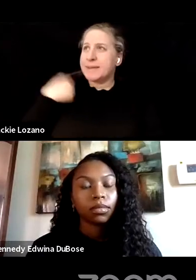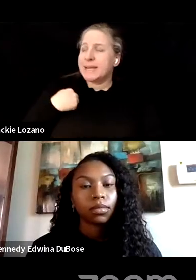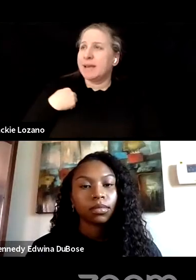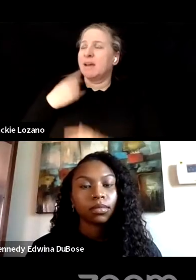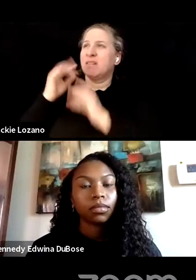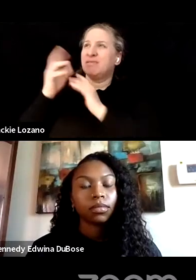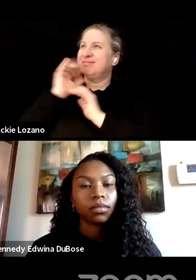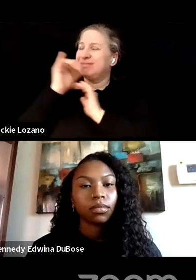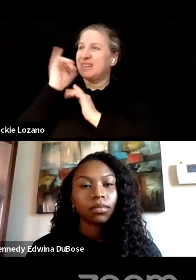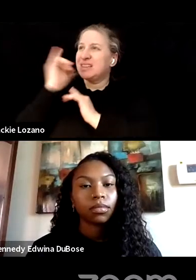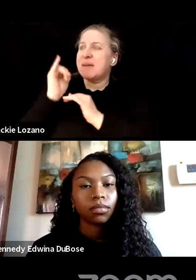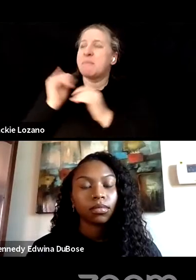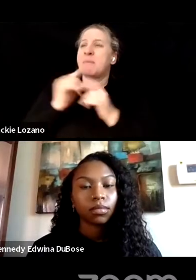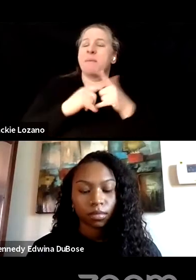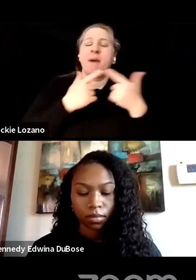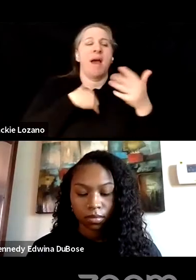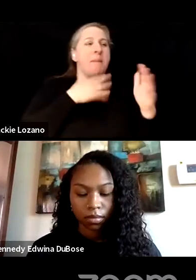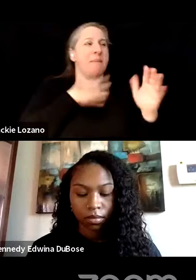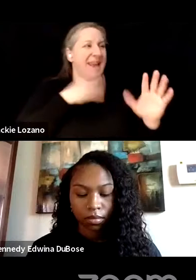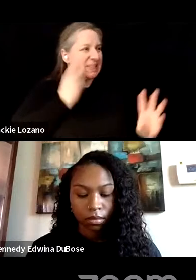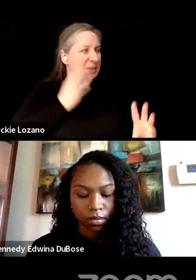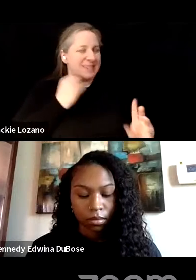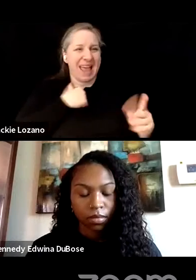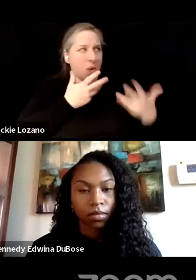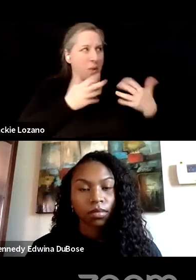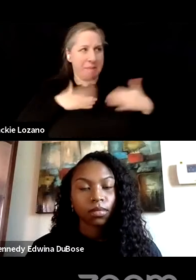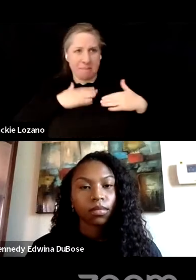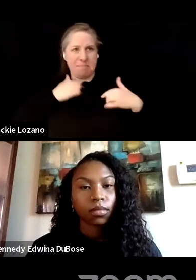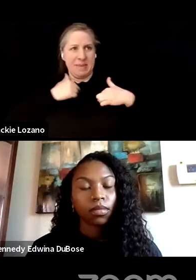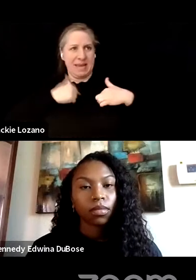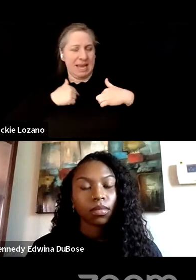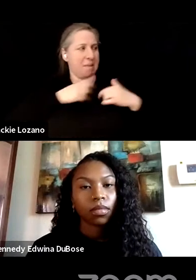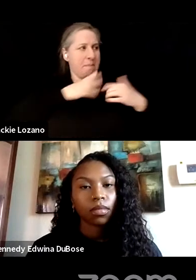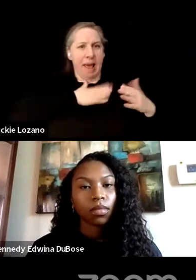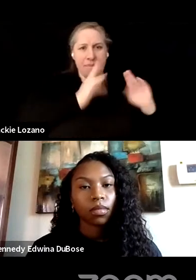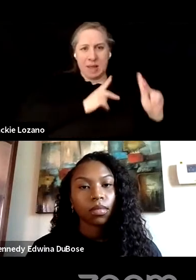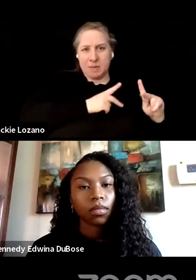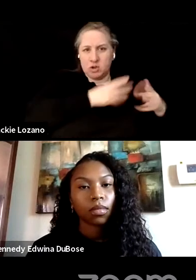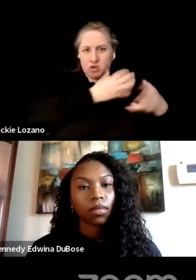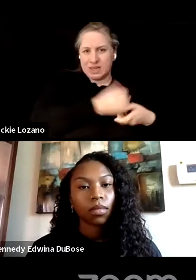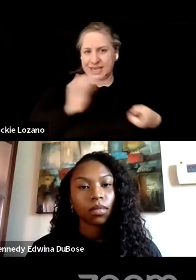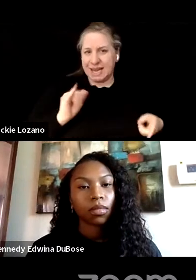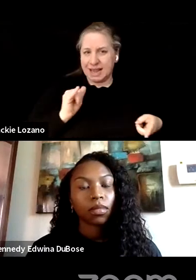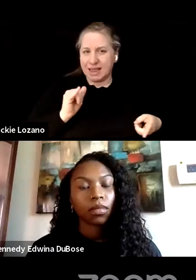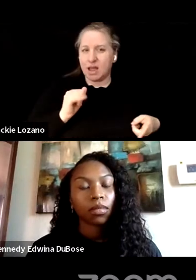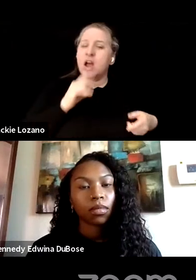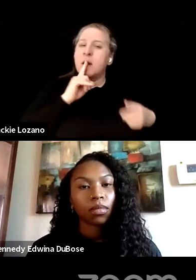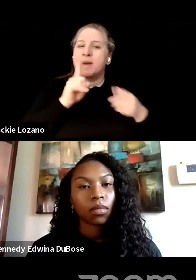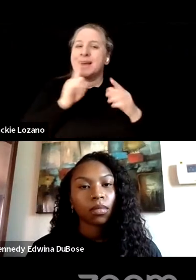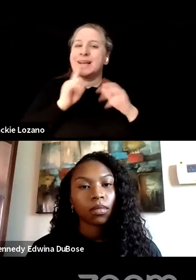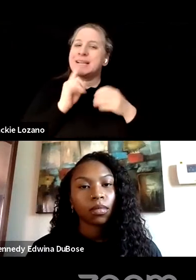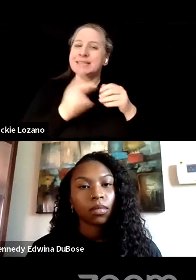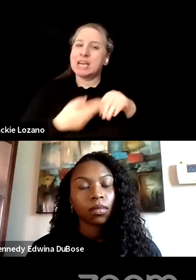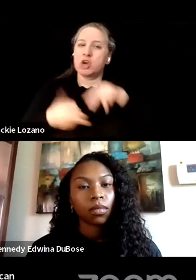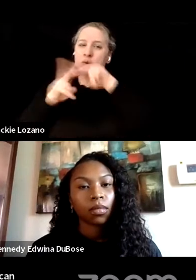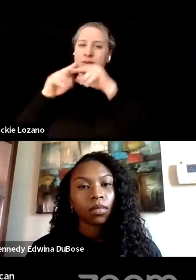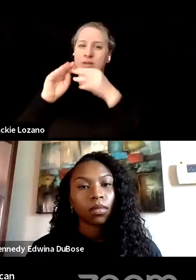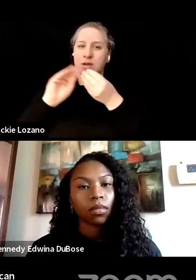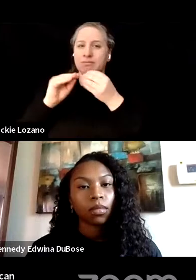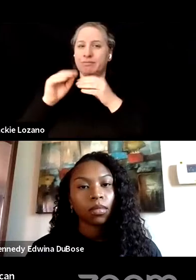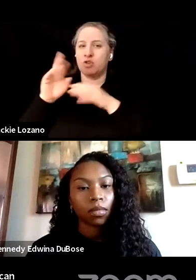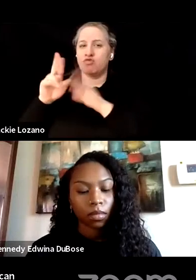it. And so I don't want my people to trust it either. It's a matter of increasing representation in